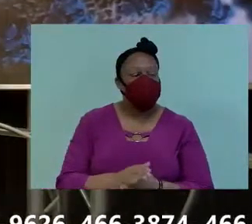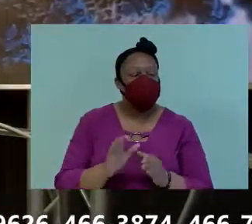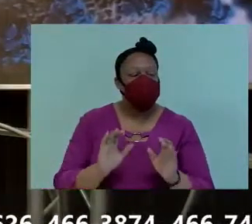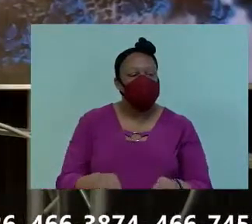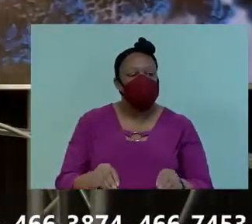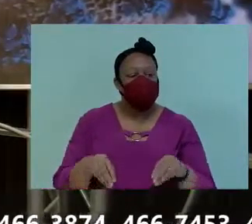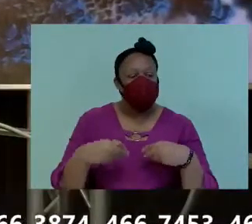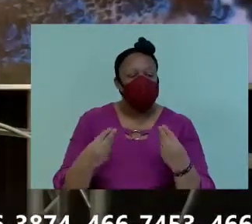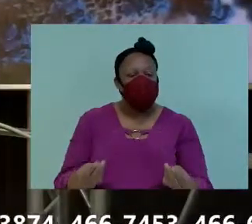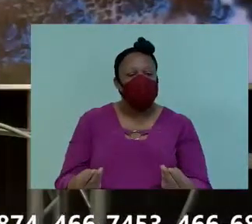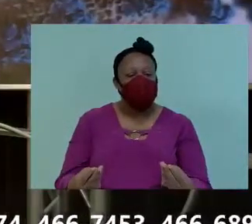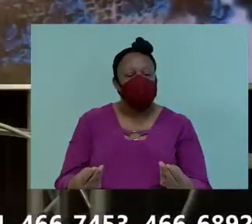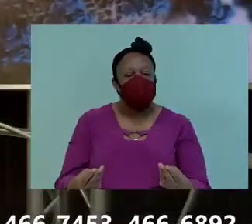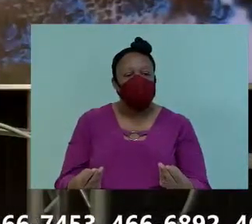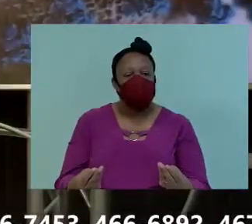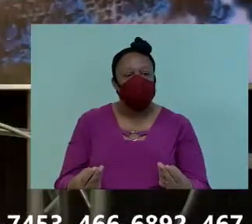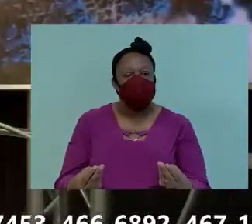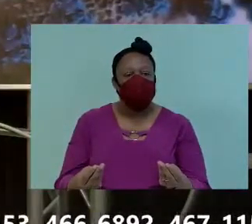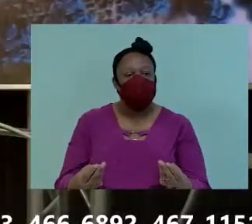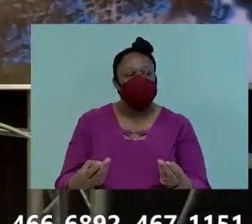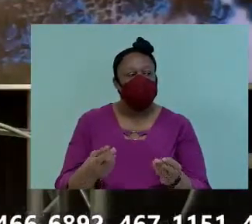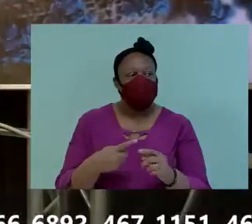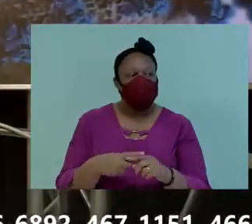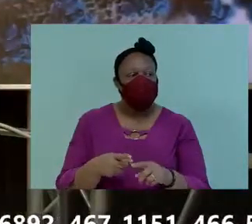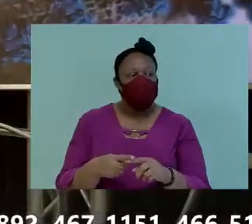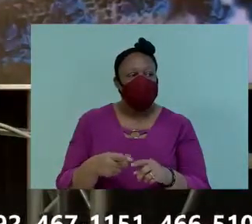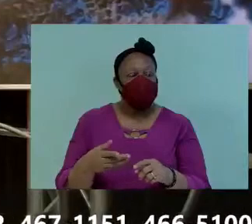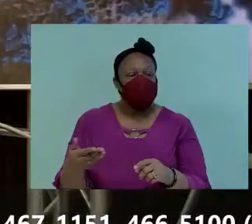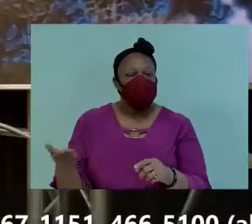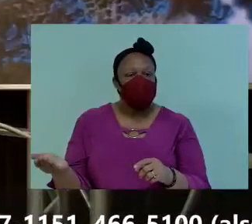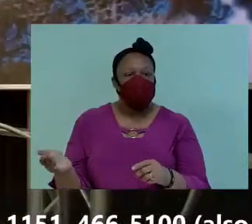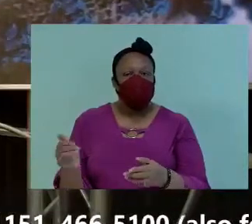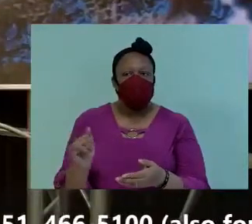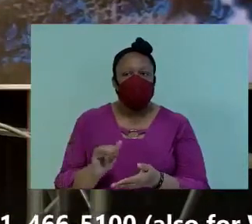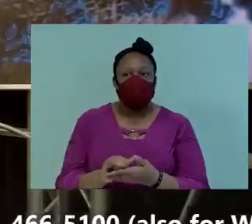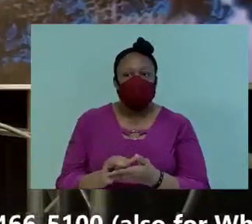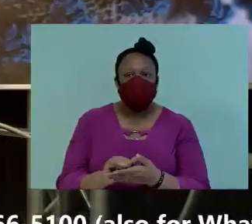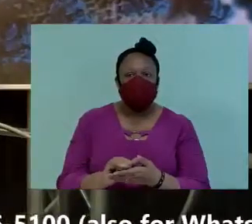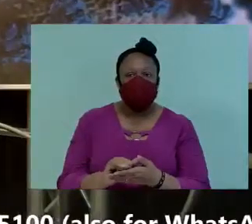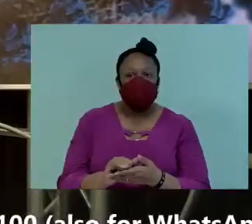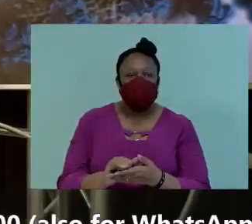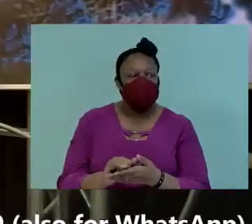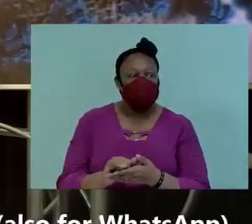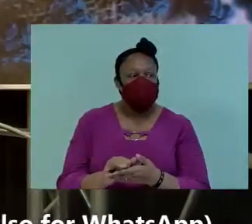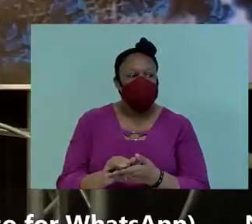statistics for the individual offenses? That is the breakdown.